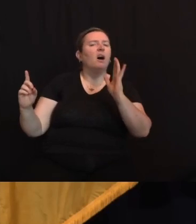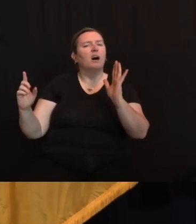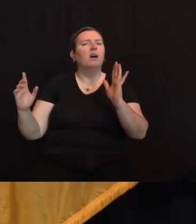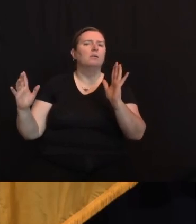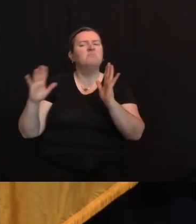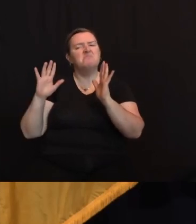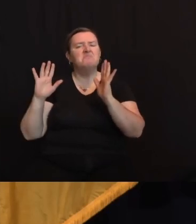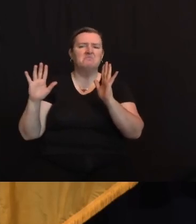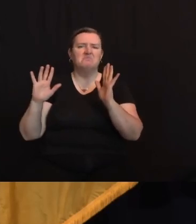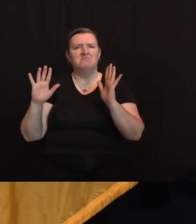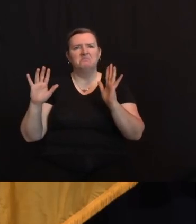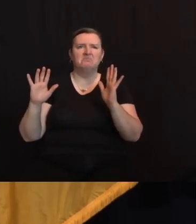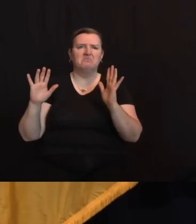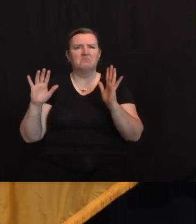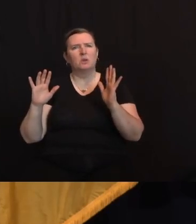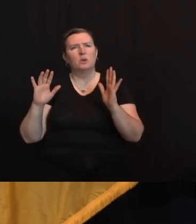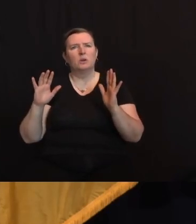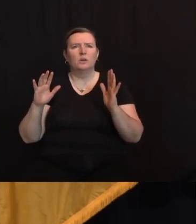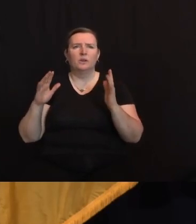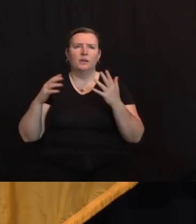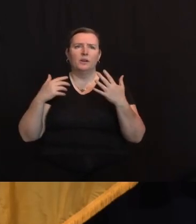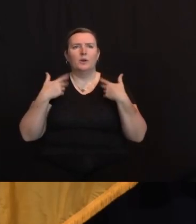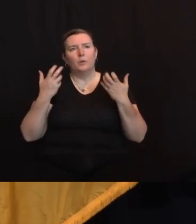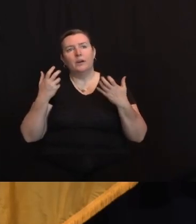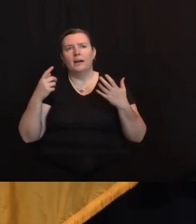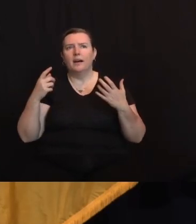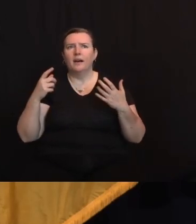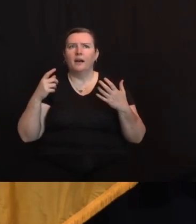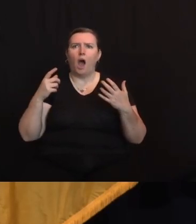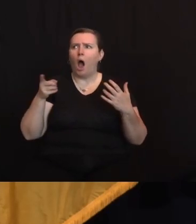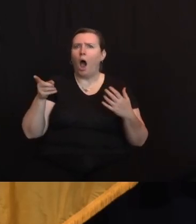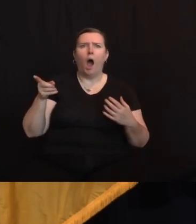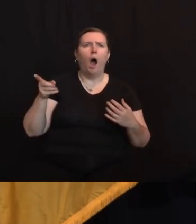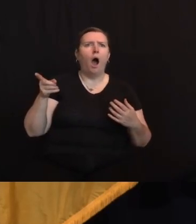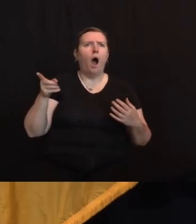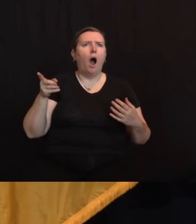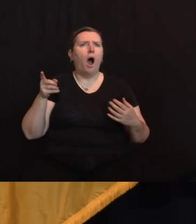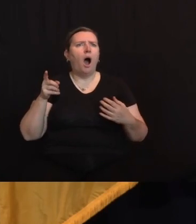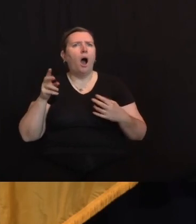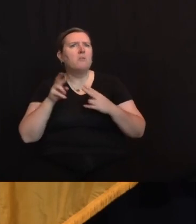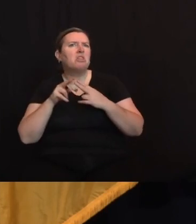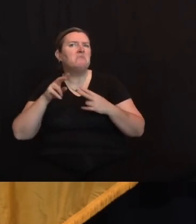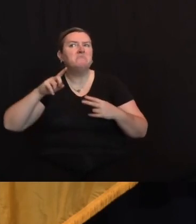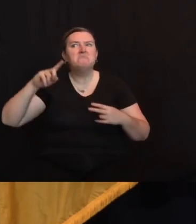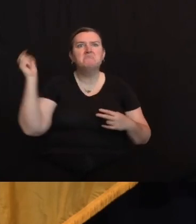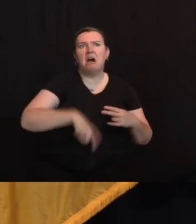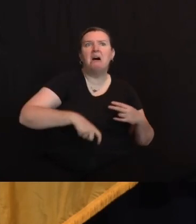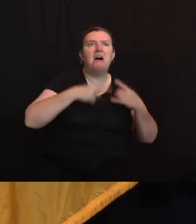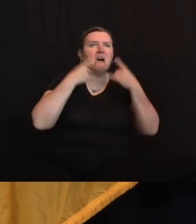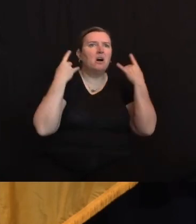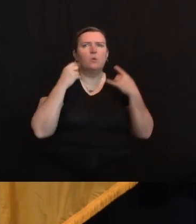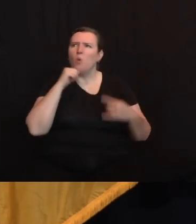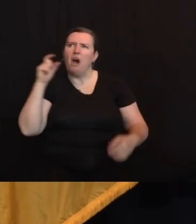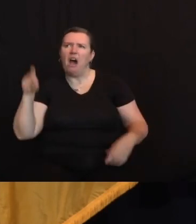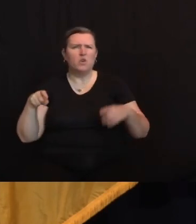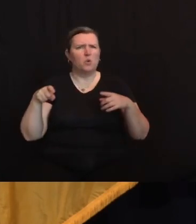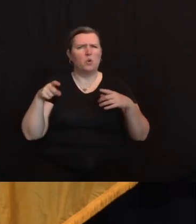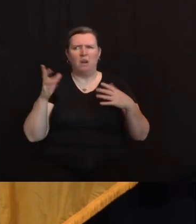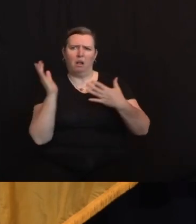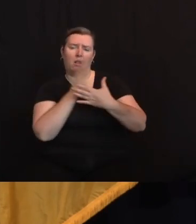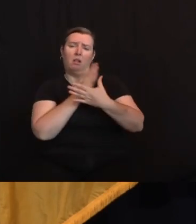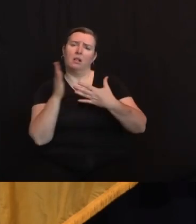be. I don't want people to think it's on an absolute scale where it needs to be. We need to see a lot more of these in New Jersey if we